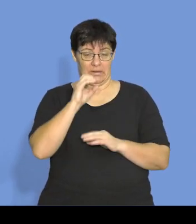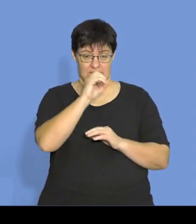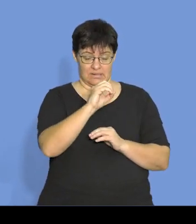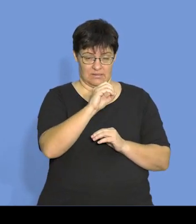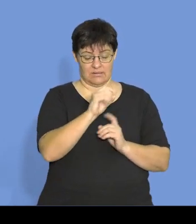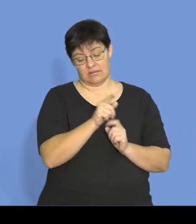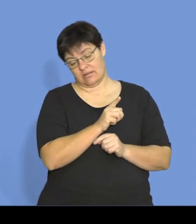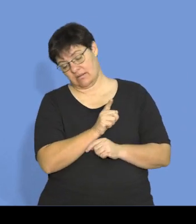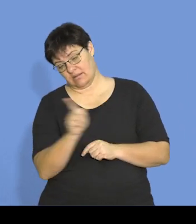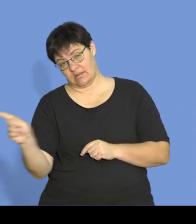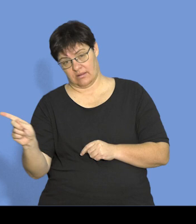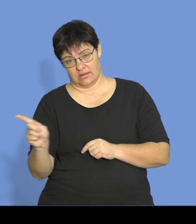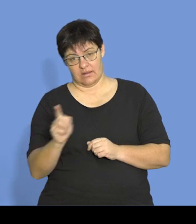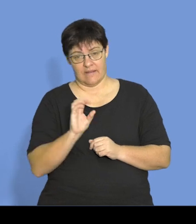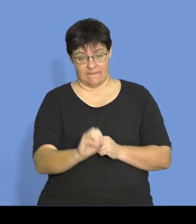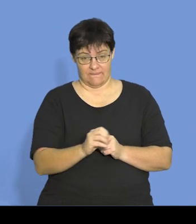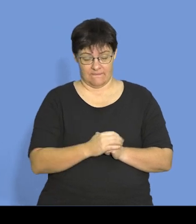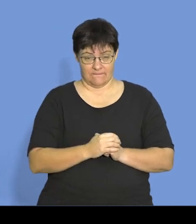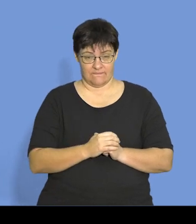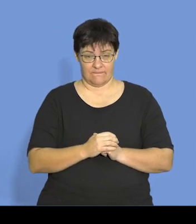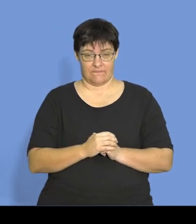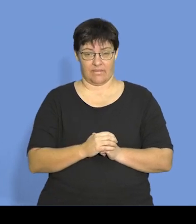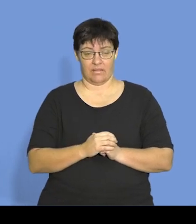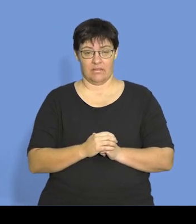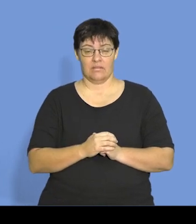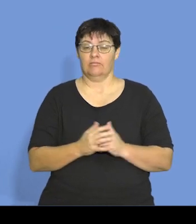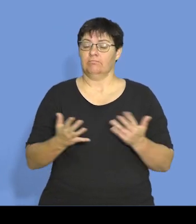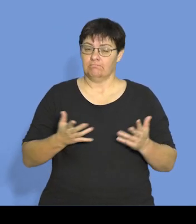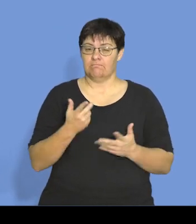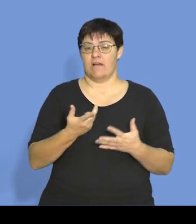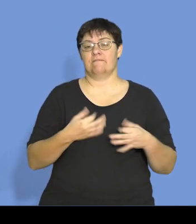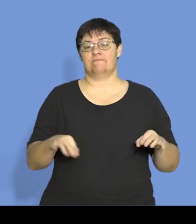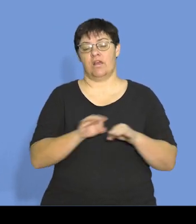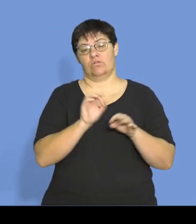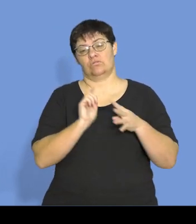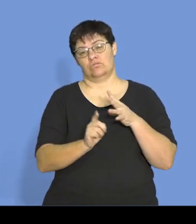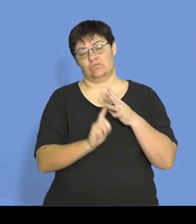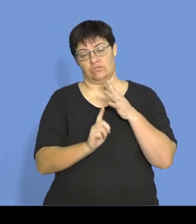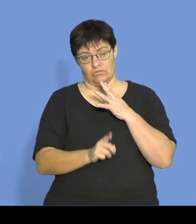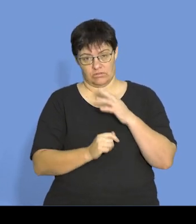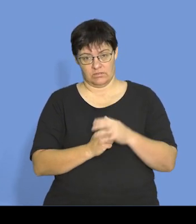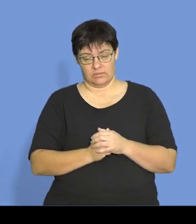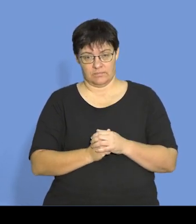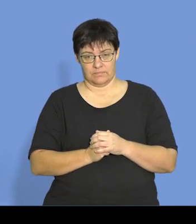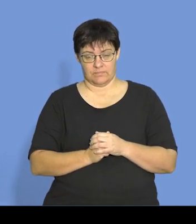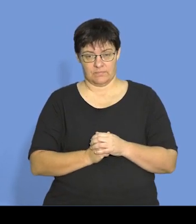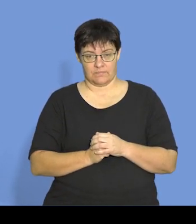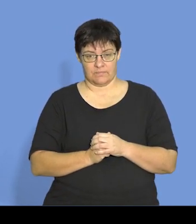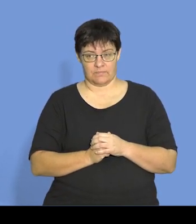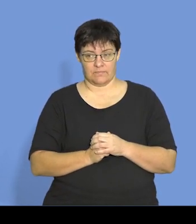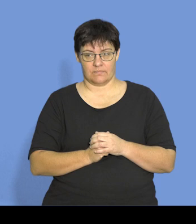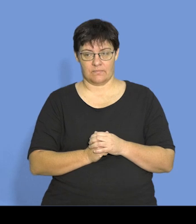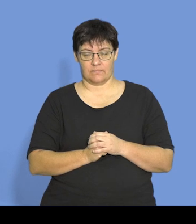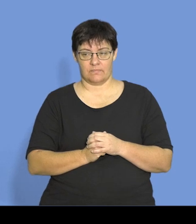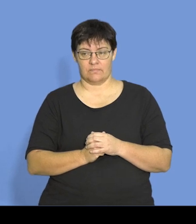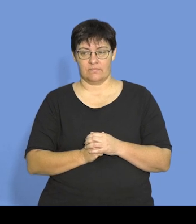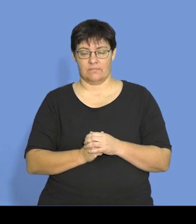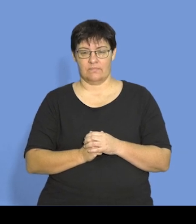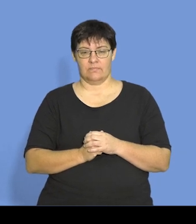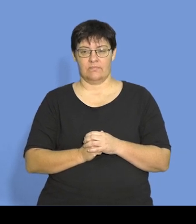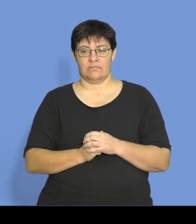there, and it will go to the right-hand side, because that's where all the values are greater than that